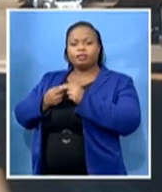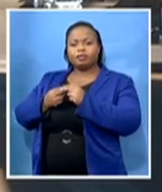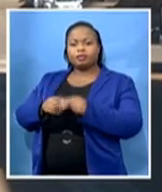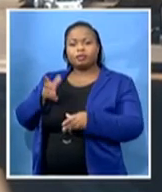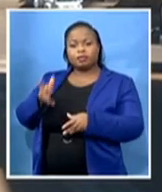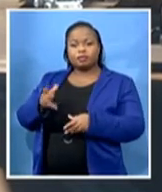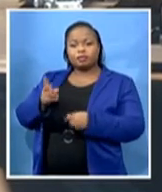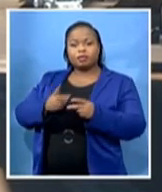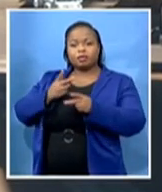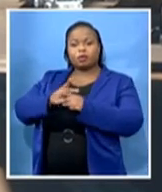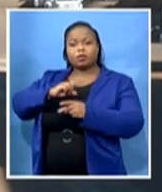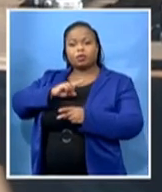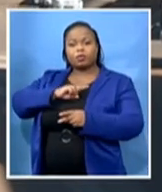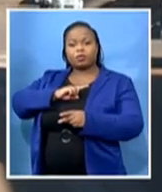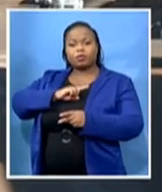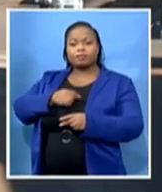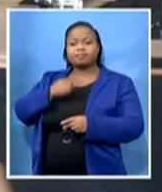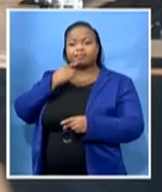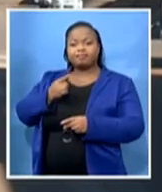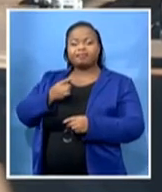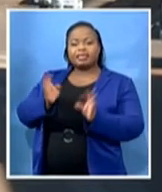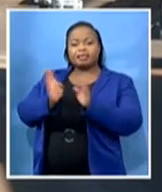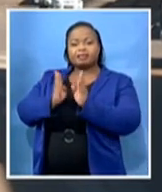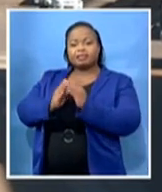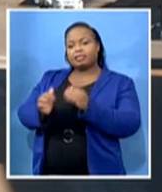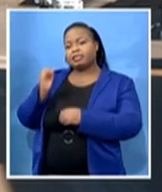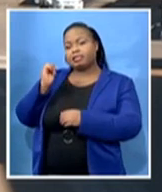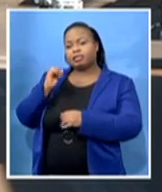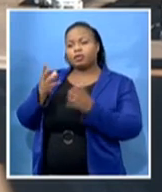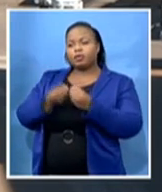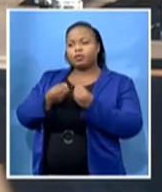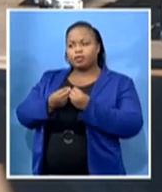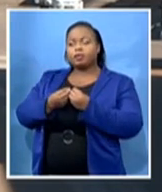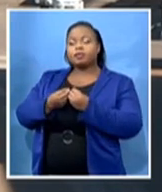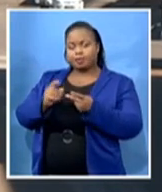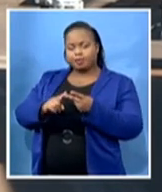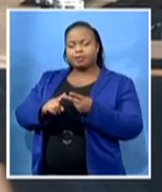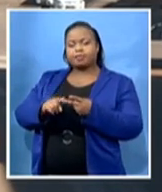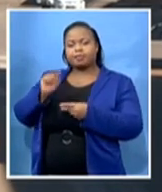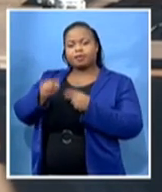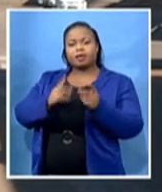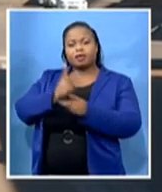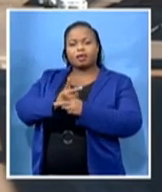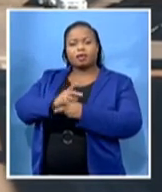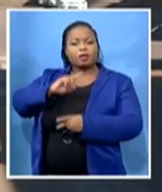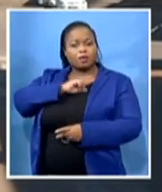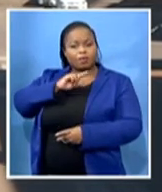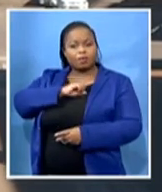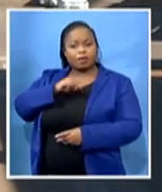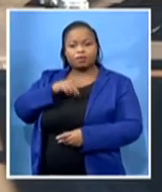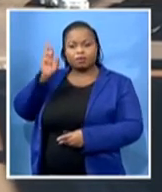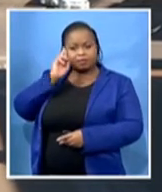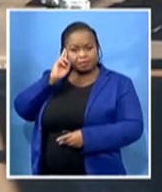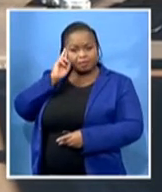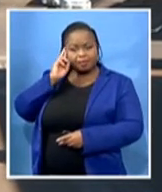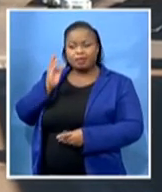their meeting yesterday with the health authority. You can remember that some workers here at the maternity unit